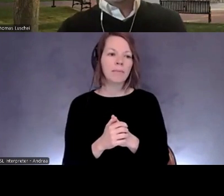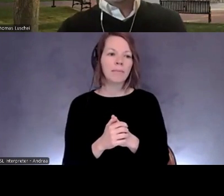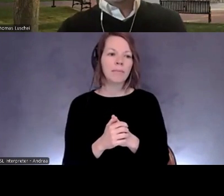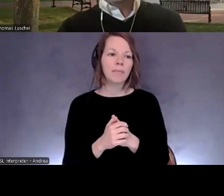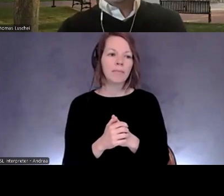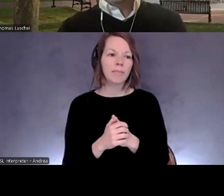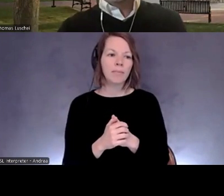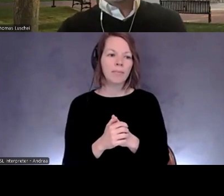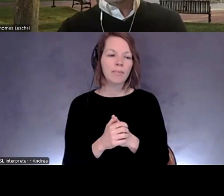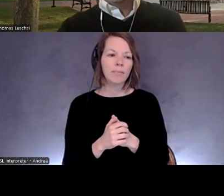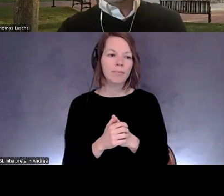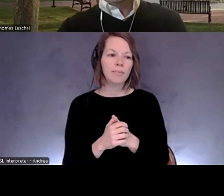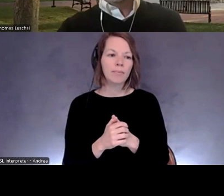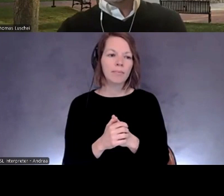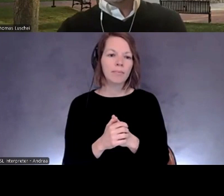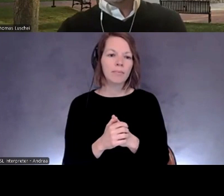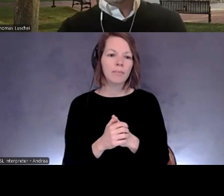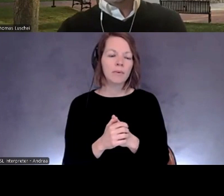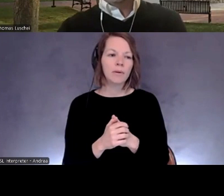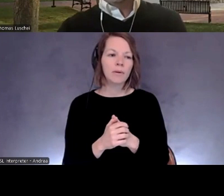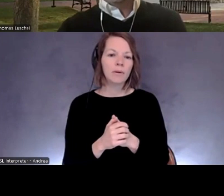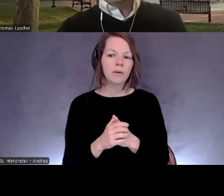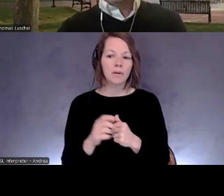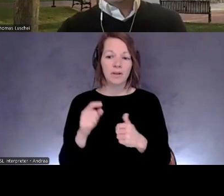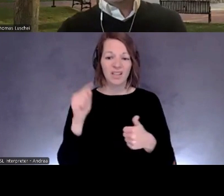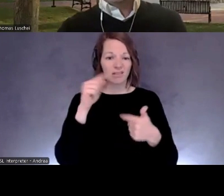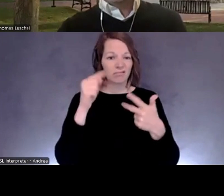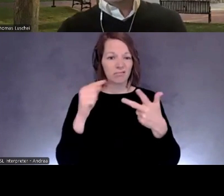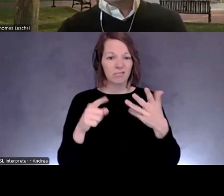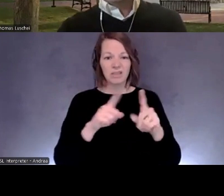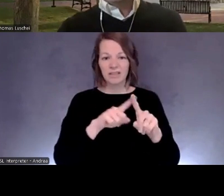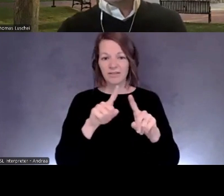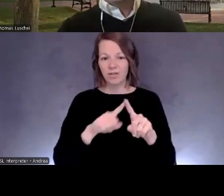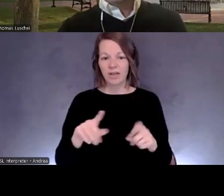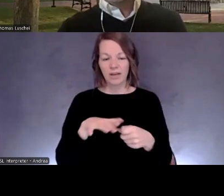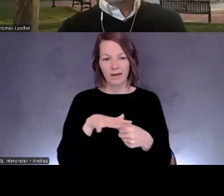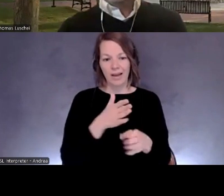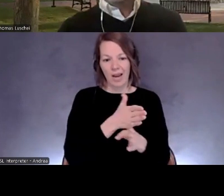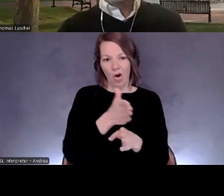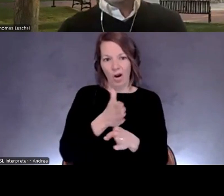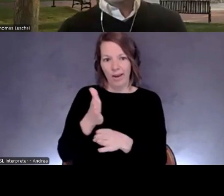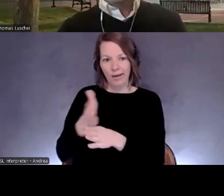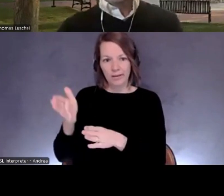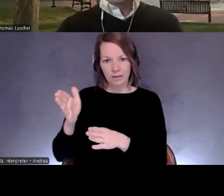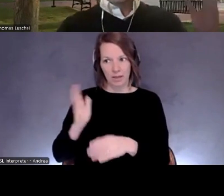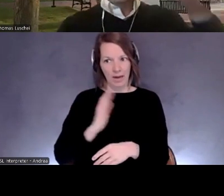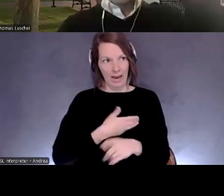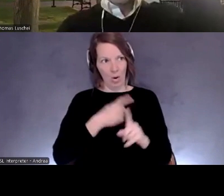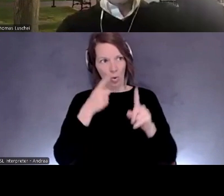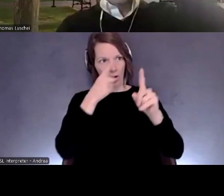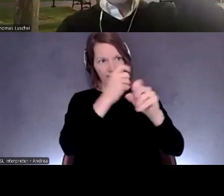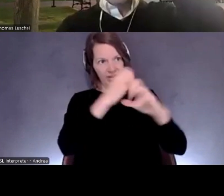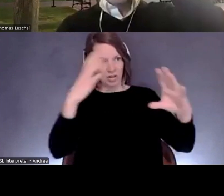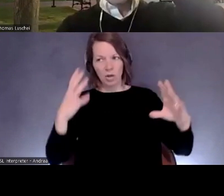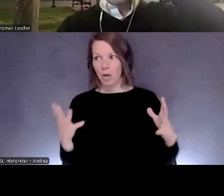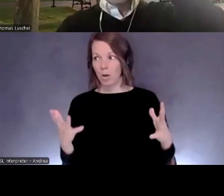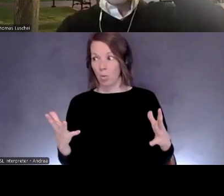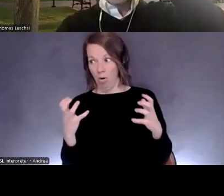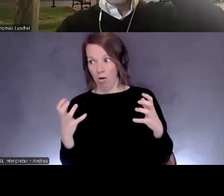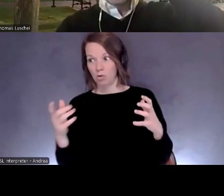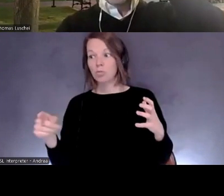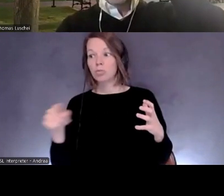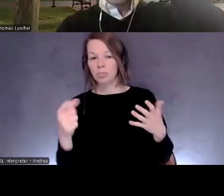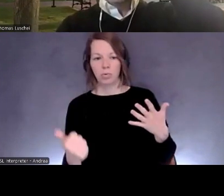those area that we listed in our vision, those are the area that we would like to prioritize. So when